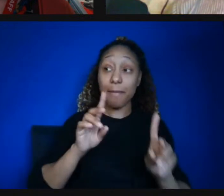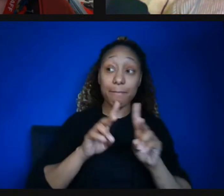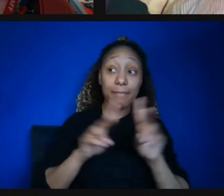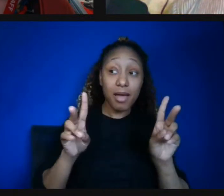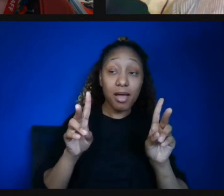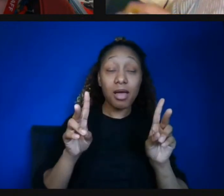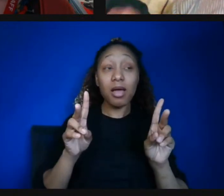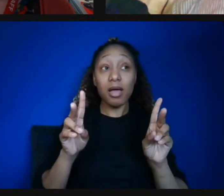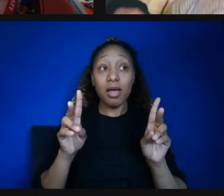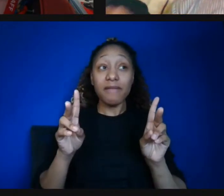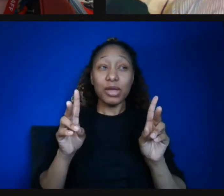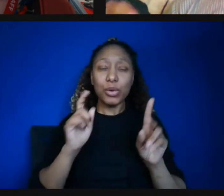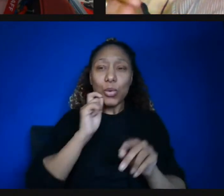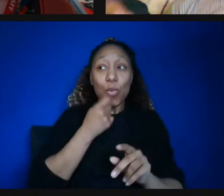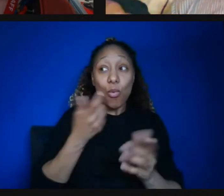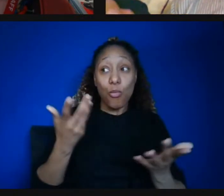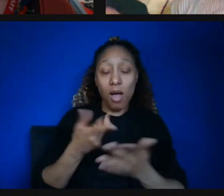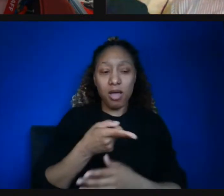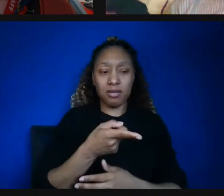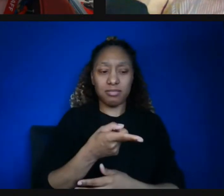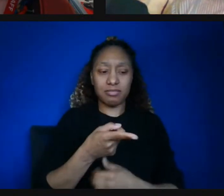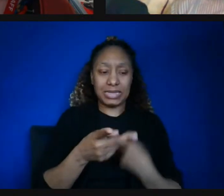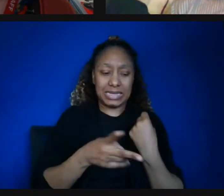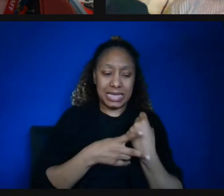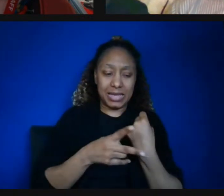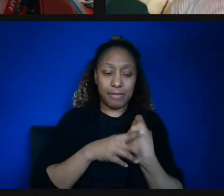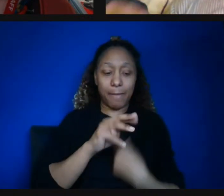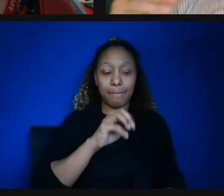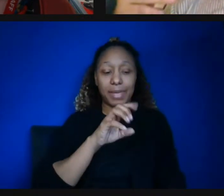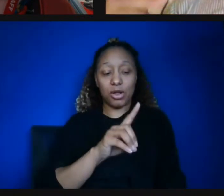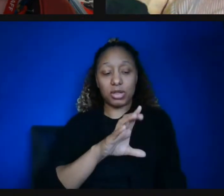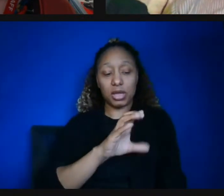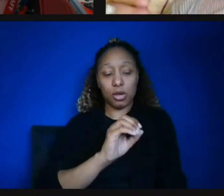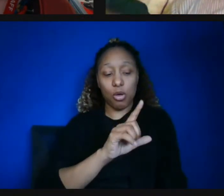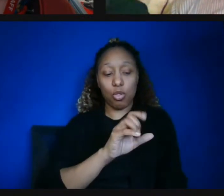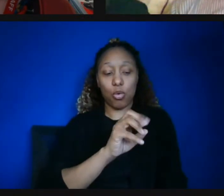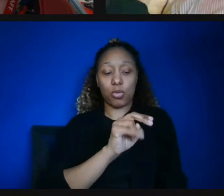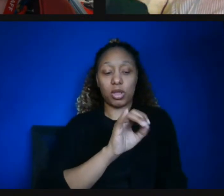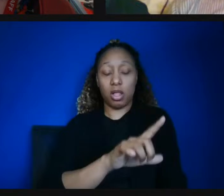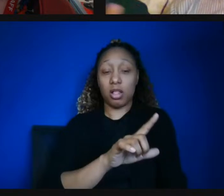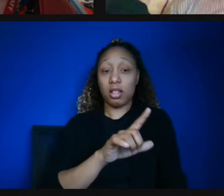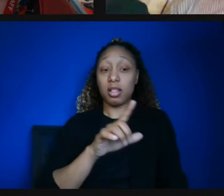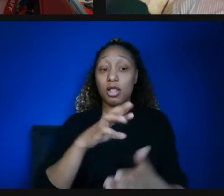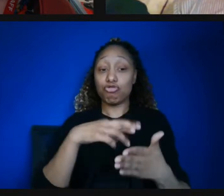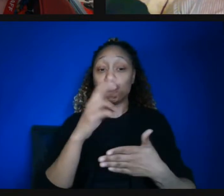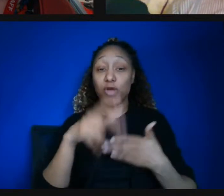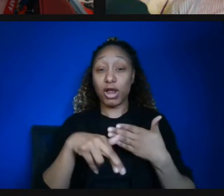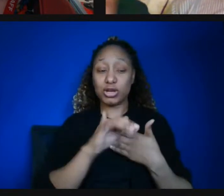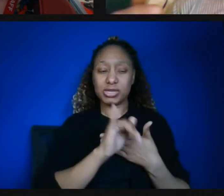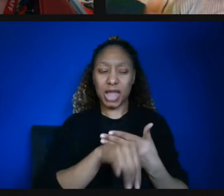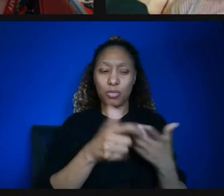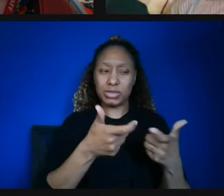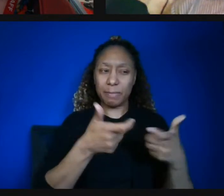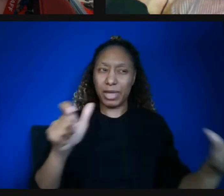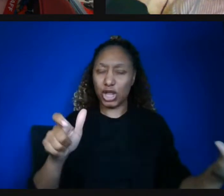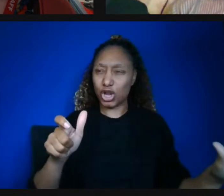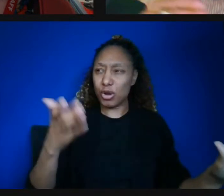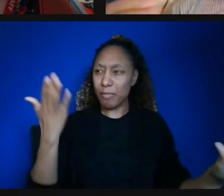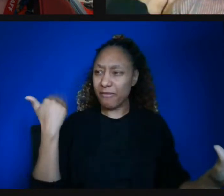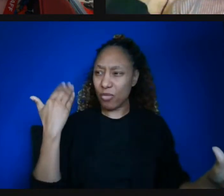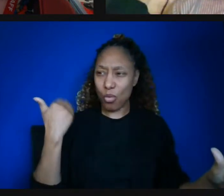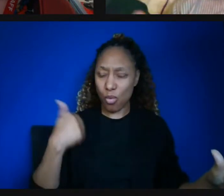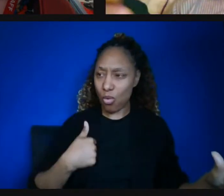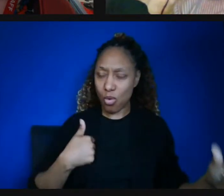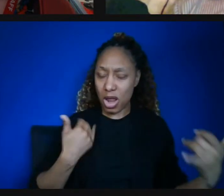Mayis is that because it holds Maryland's colonial records, the colony of Maryland was a lot bigger than what it is today. So we